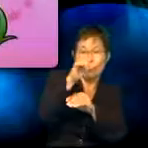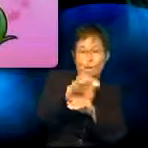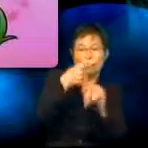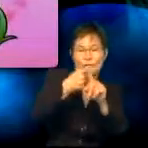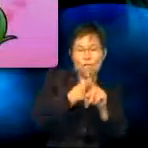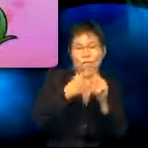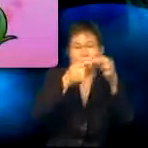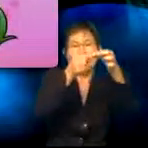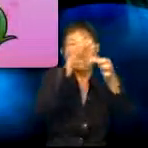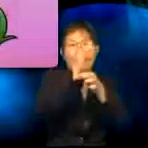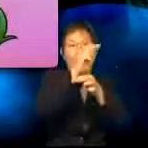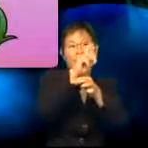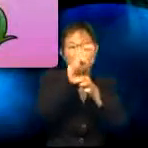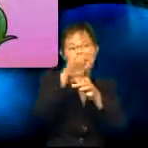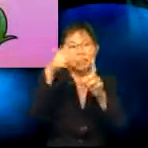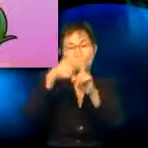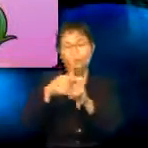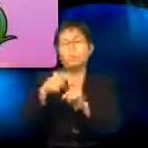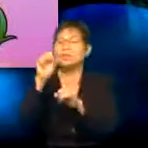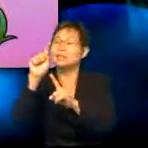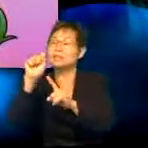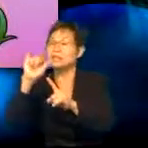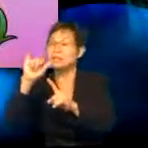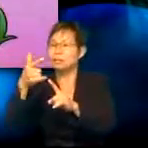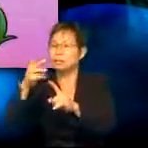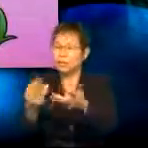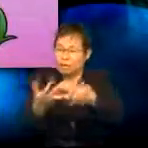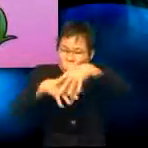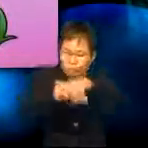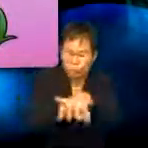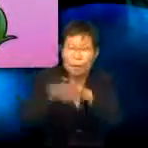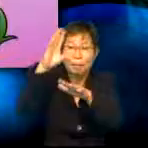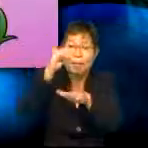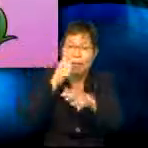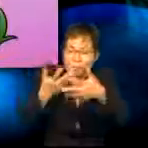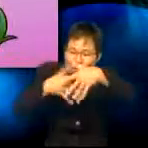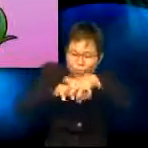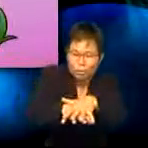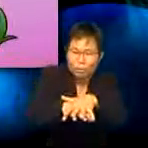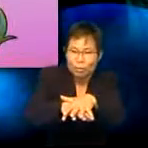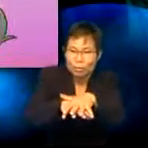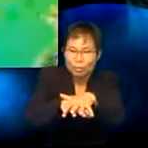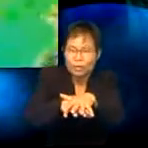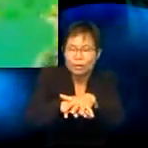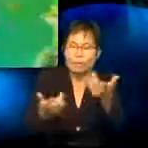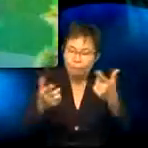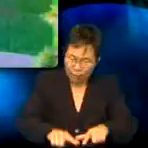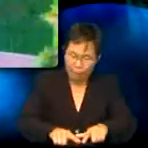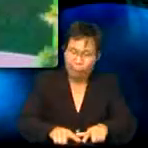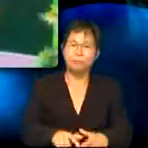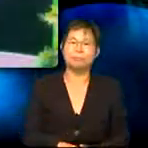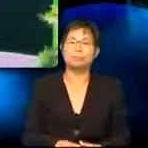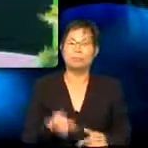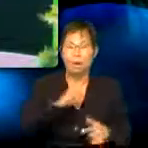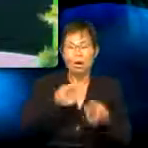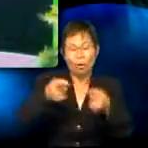the anther to the stigma so that fusion of the male and female gametes can take place. I